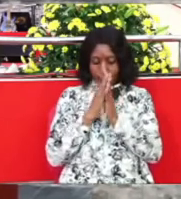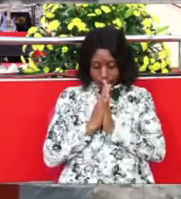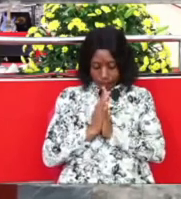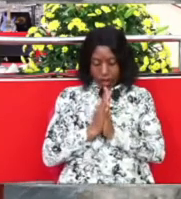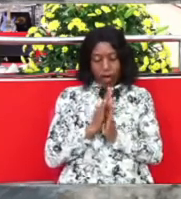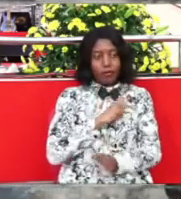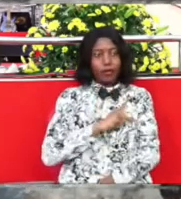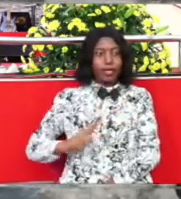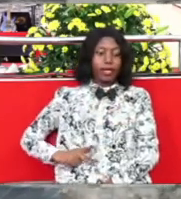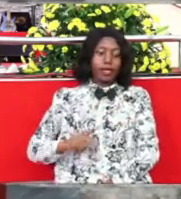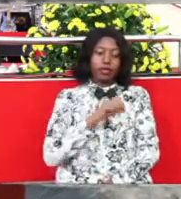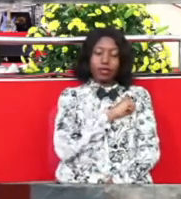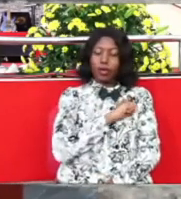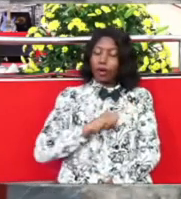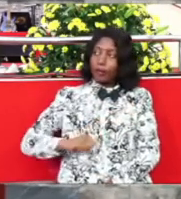King Solomon did.